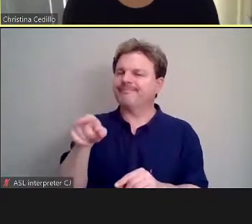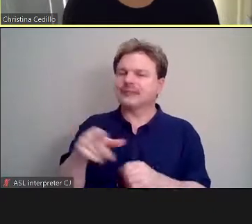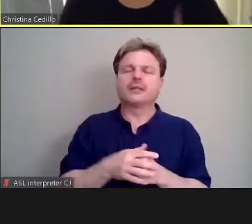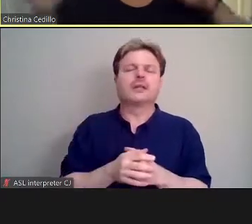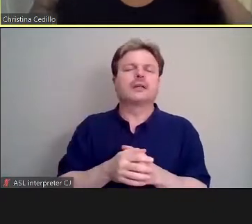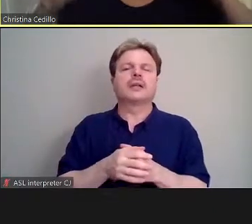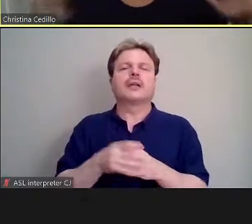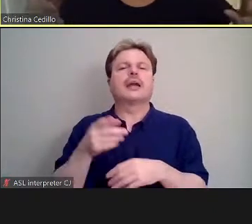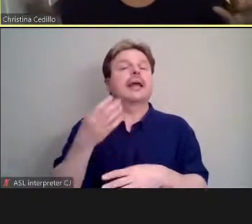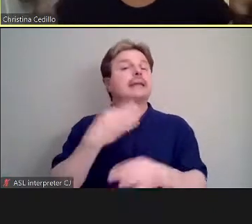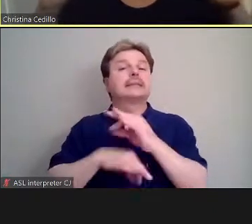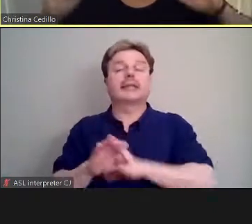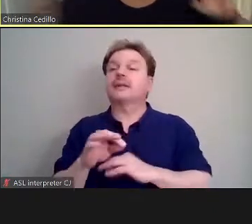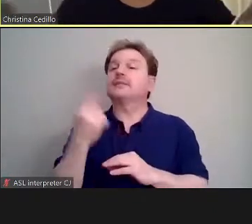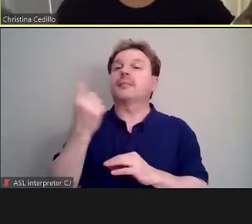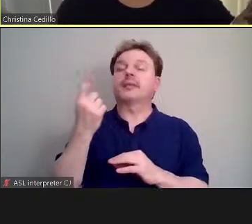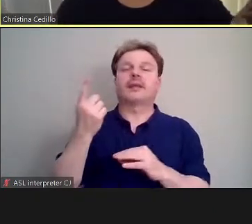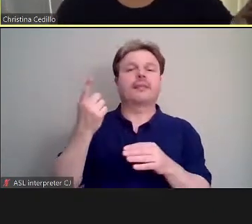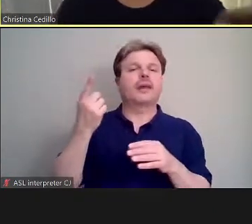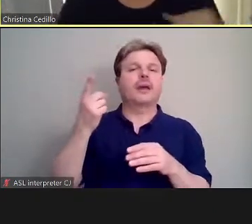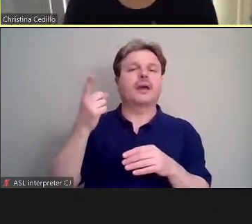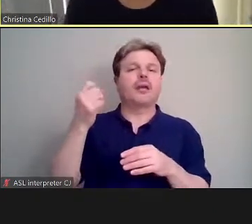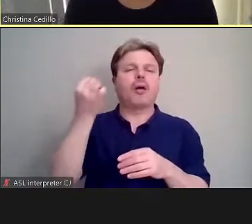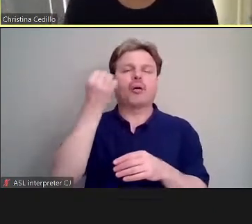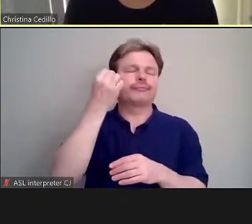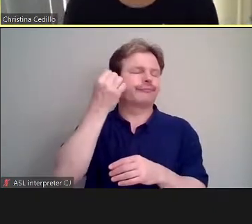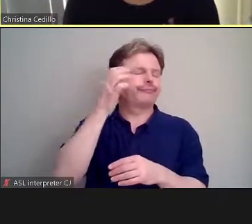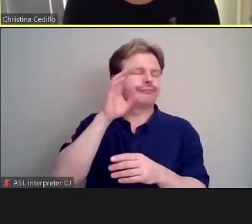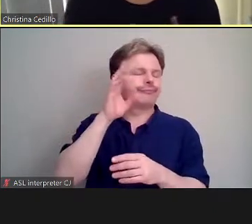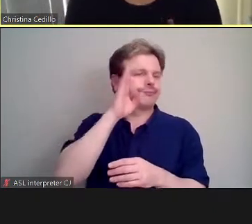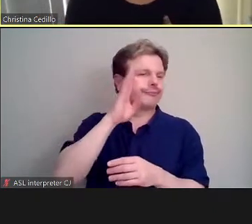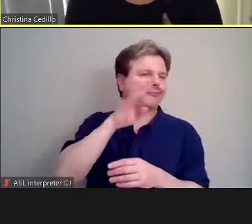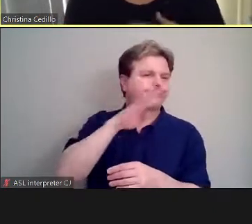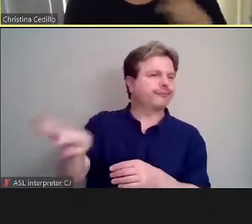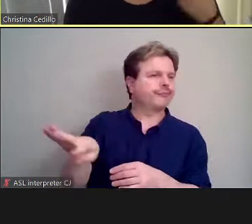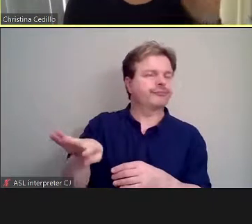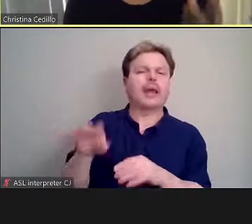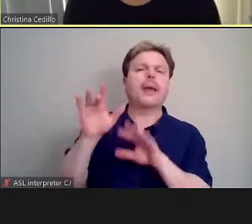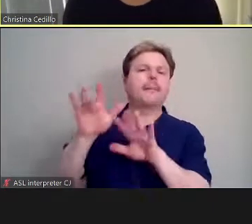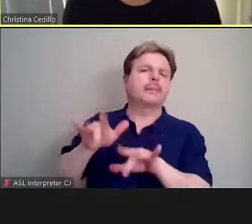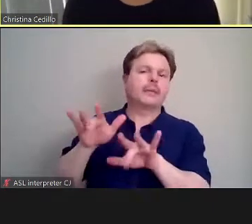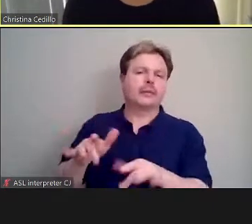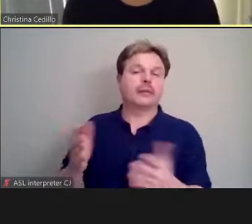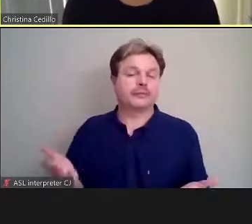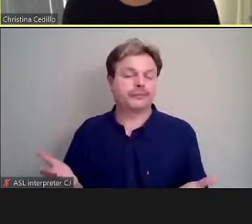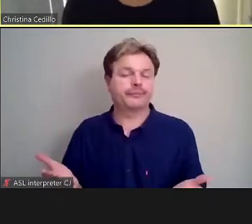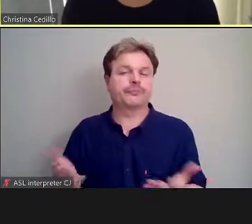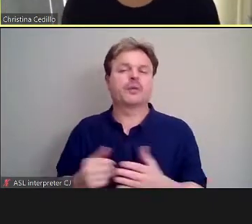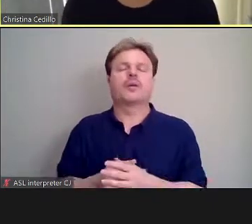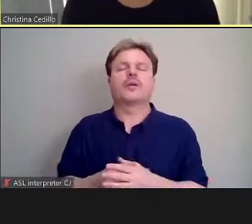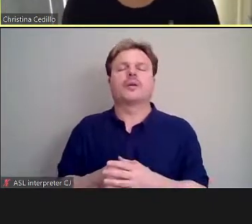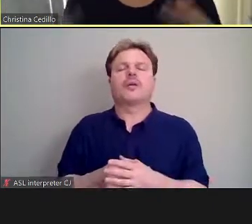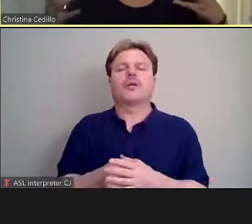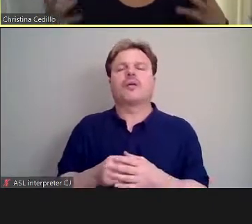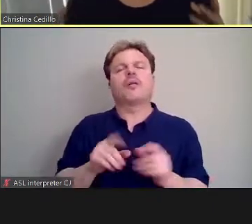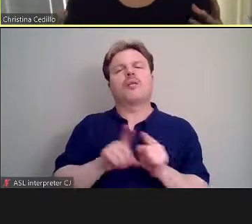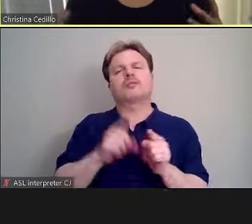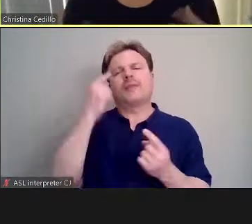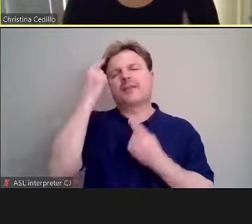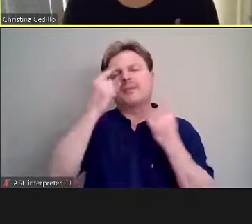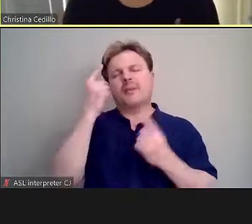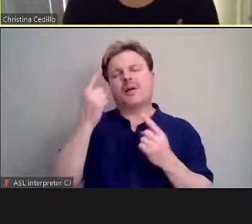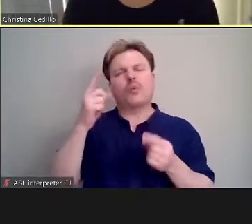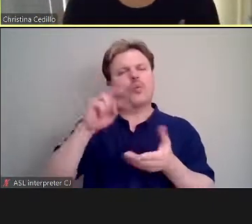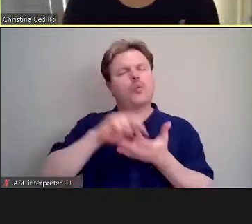something to be shunned and pitied. And so thinking about also, what does that